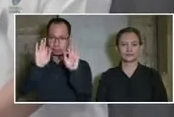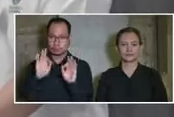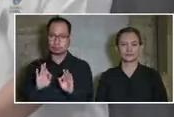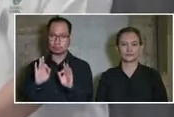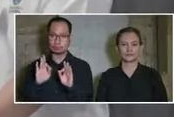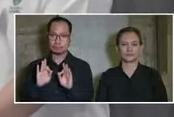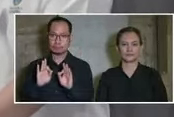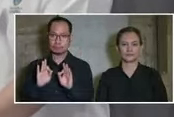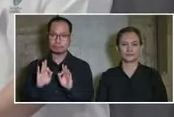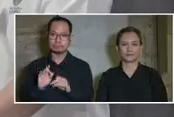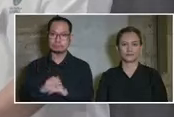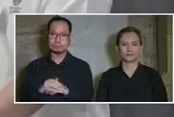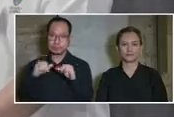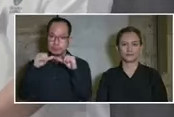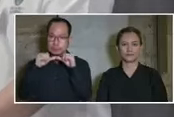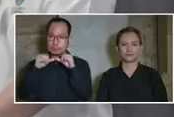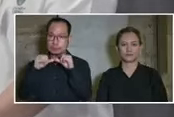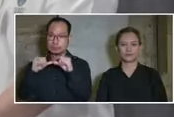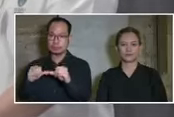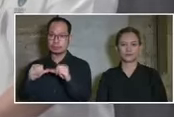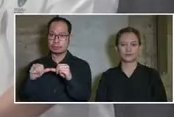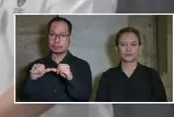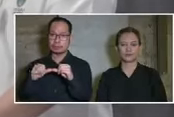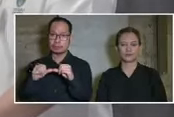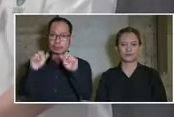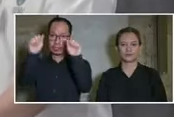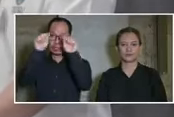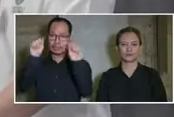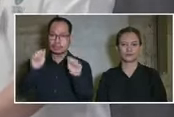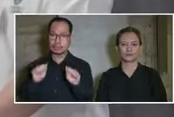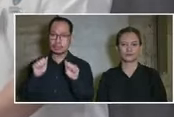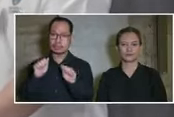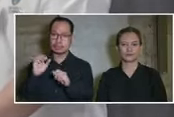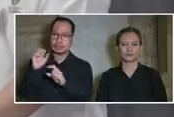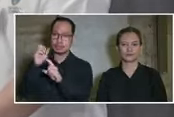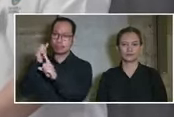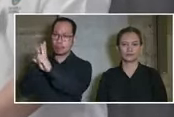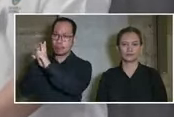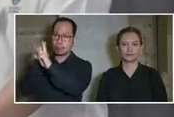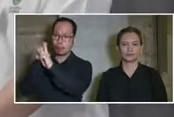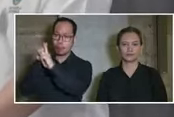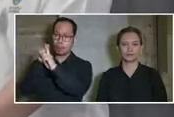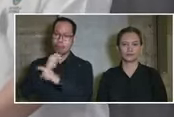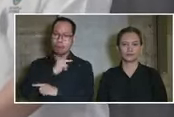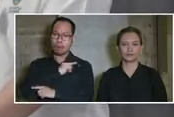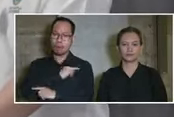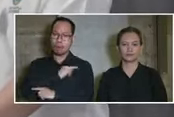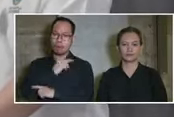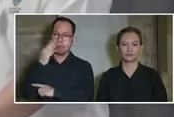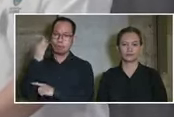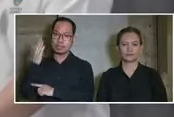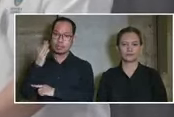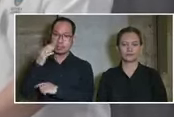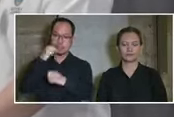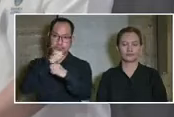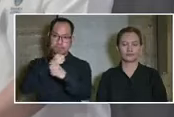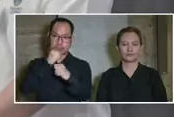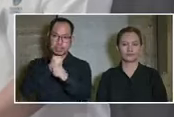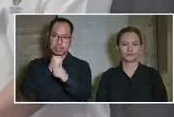be imperishable, the image of his own nature he made